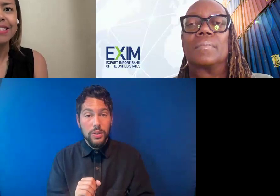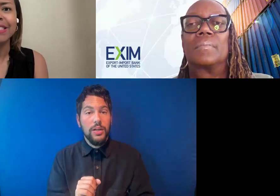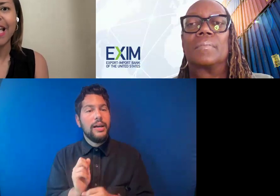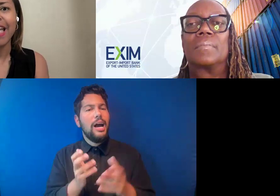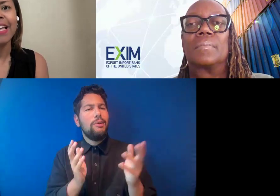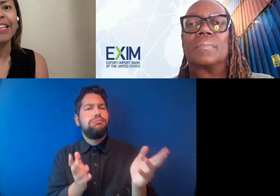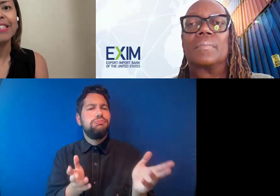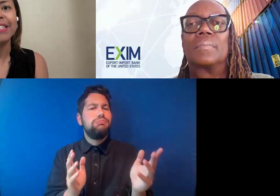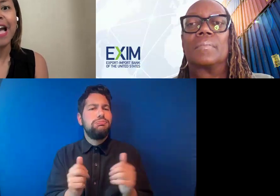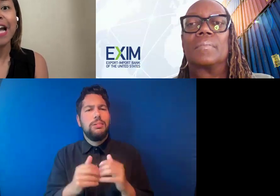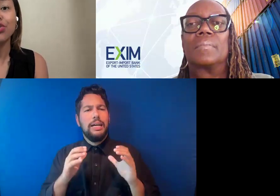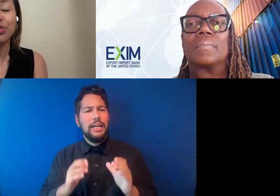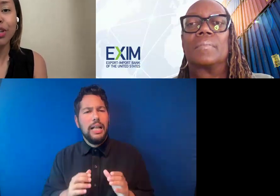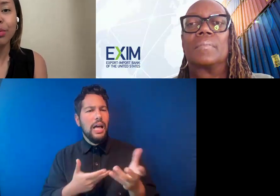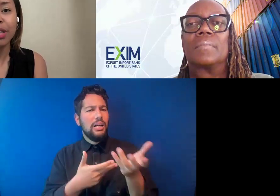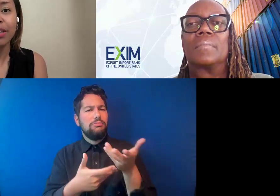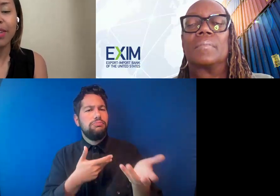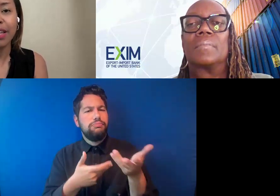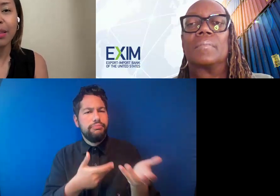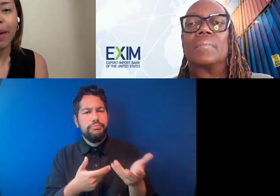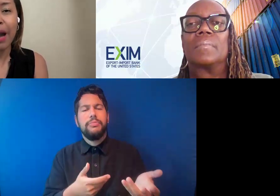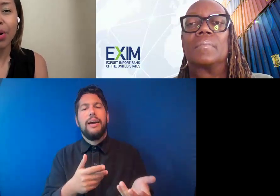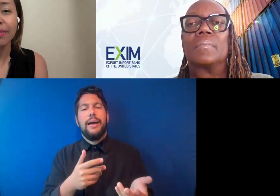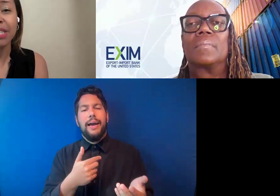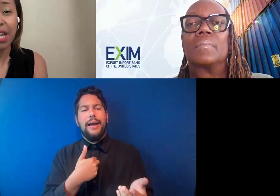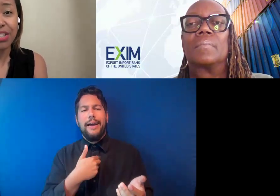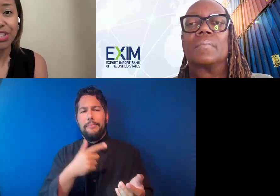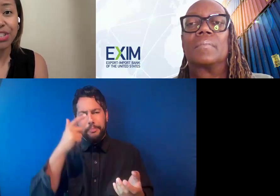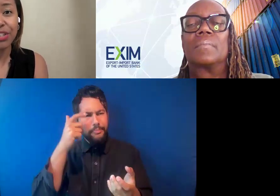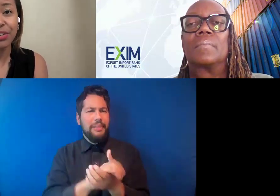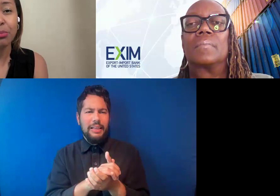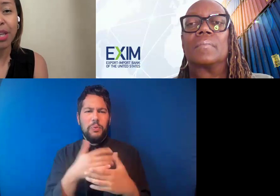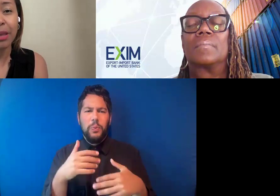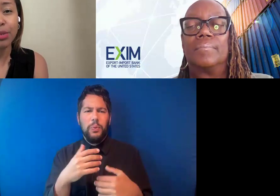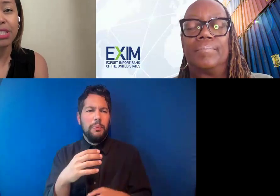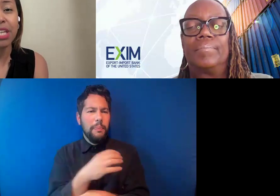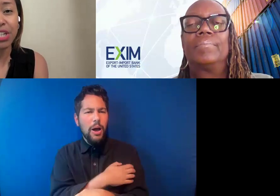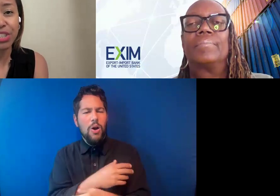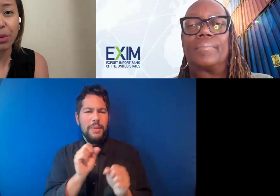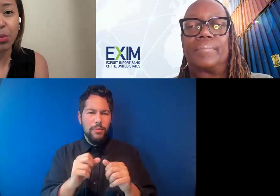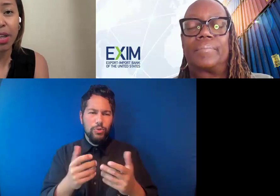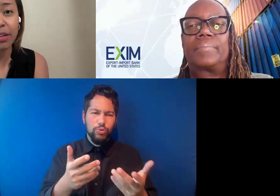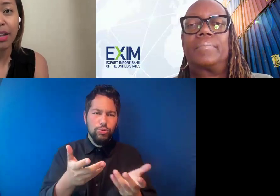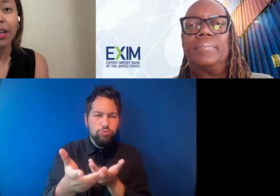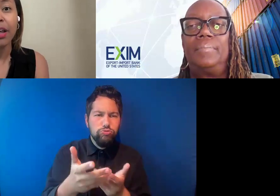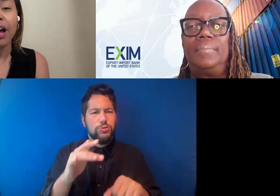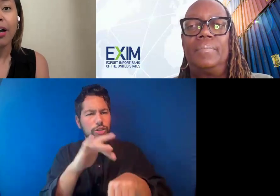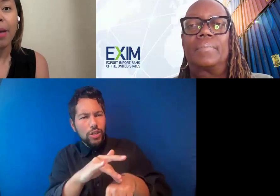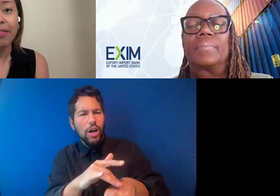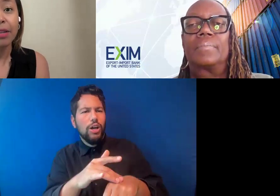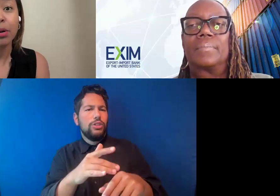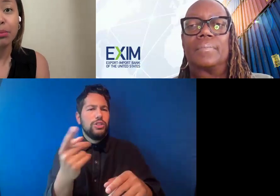my clients, and I truly believe in the power of touch, being able to touch